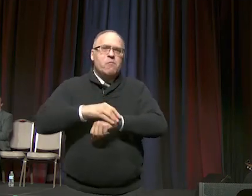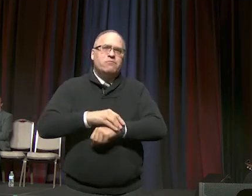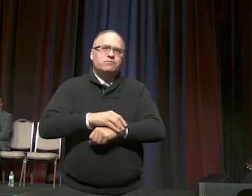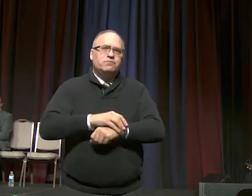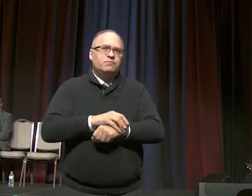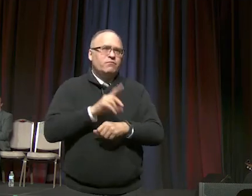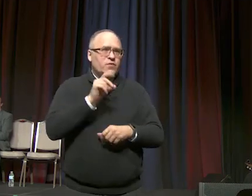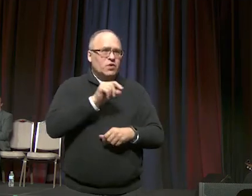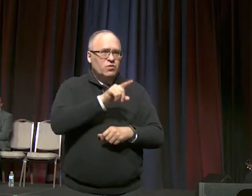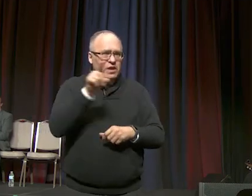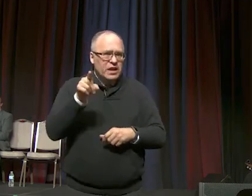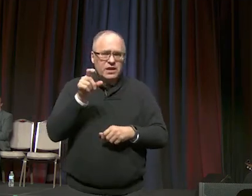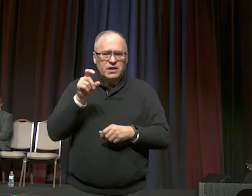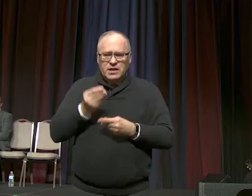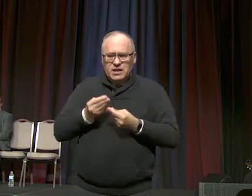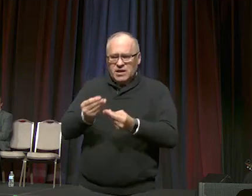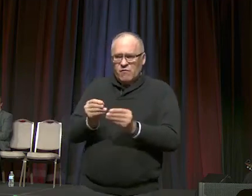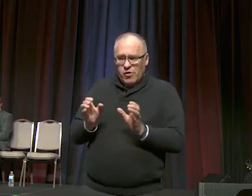Do they need to be credentialed?